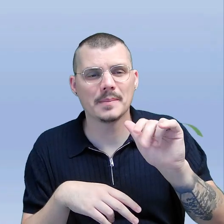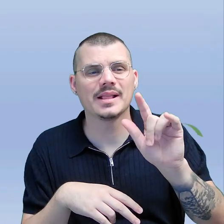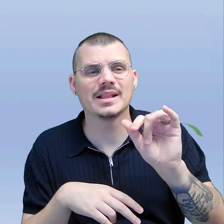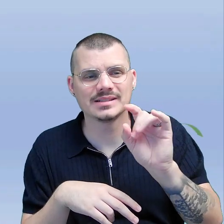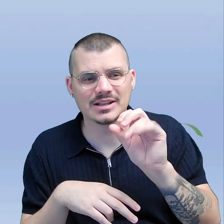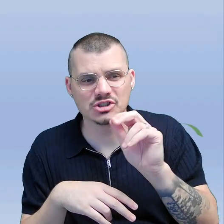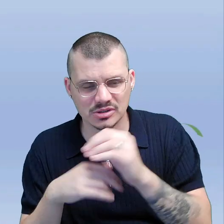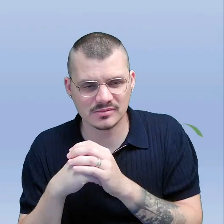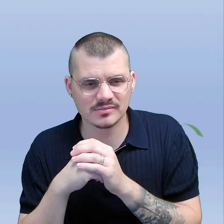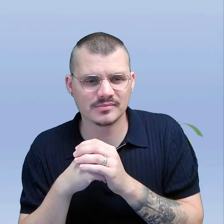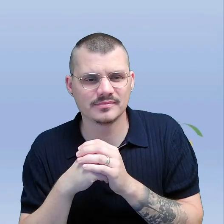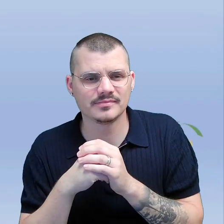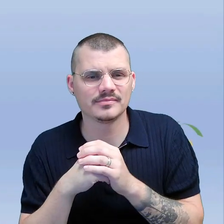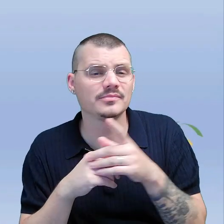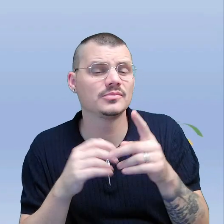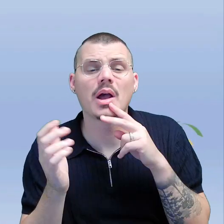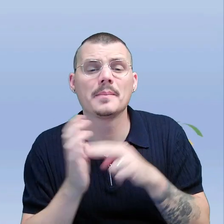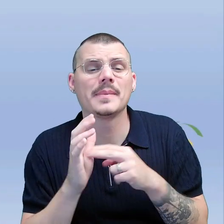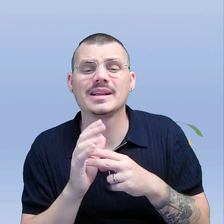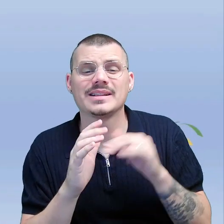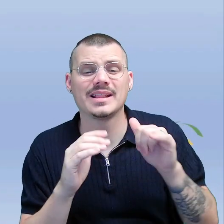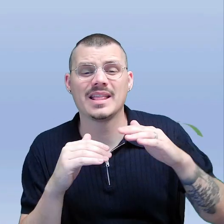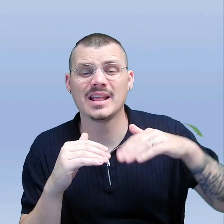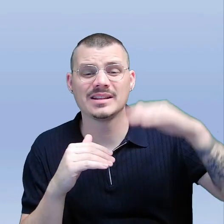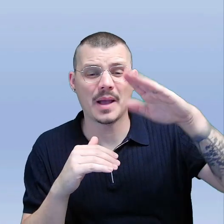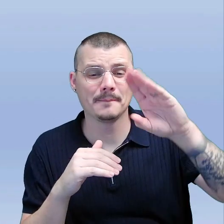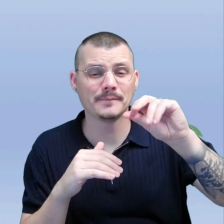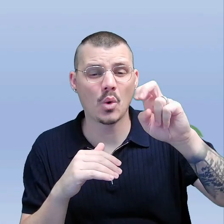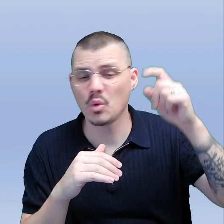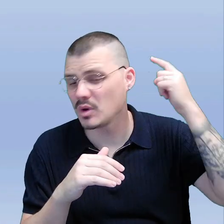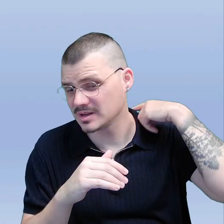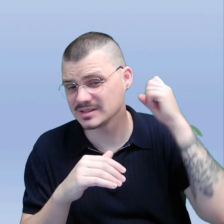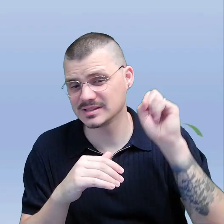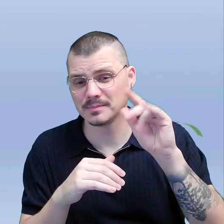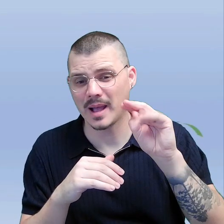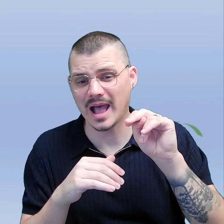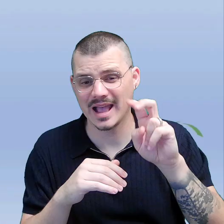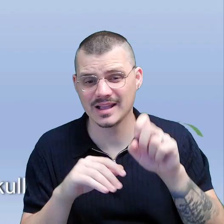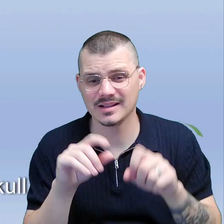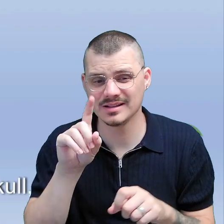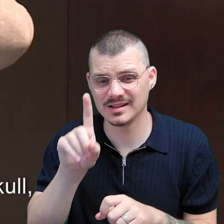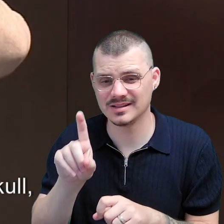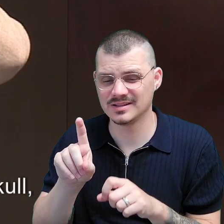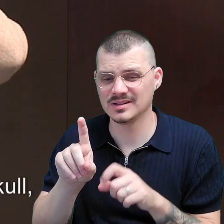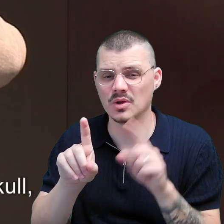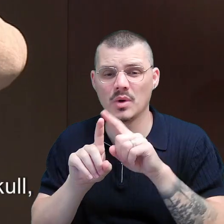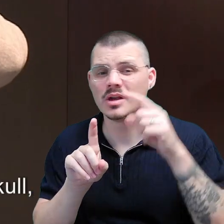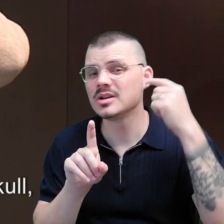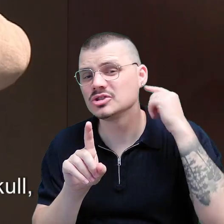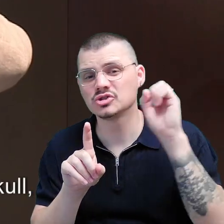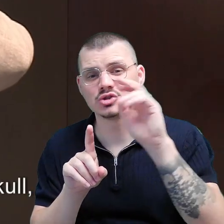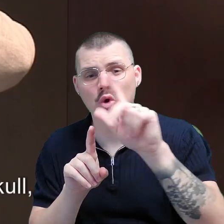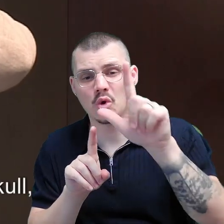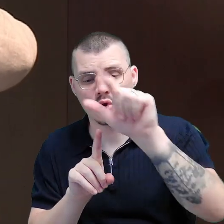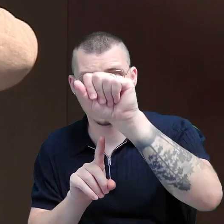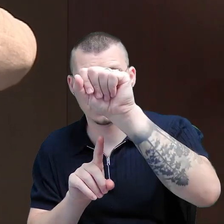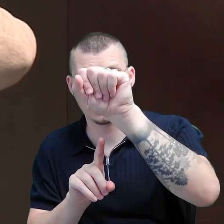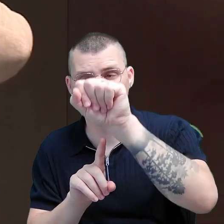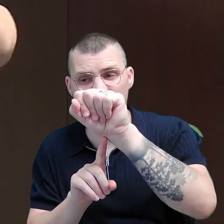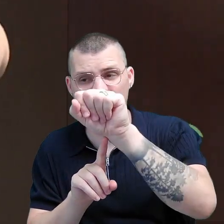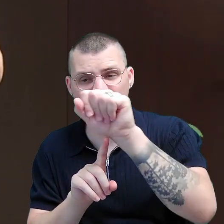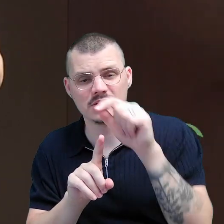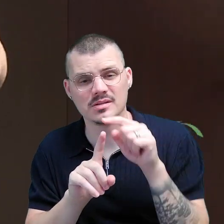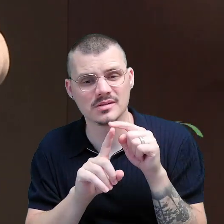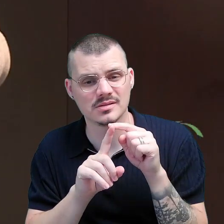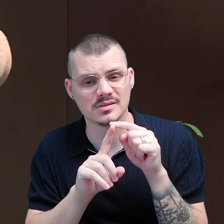And what that means is that the top bone of the spine, where it hooks onto the bottom of the skull, as